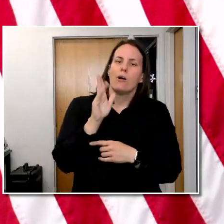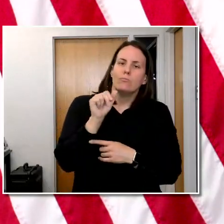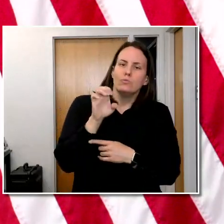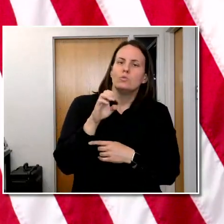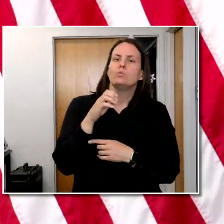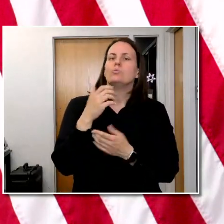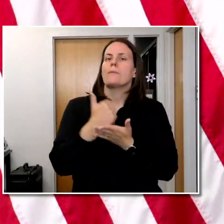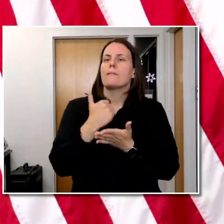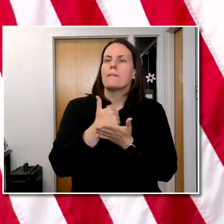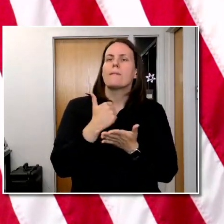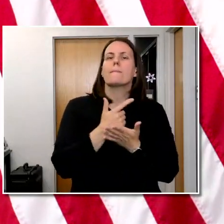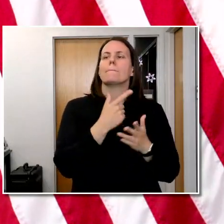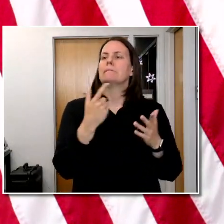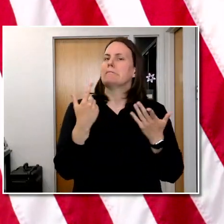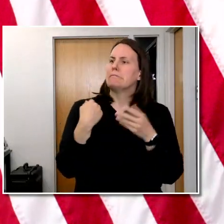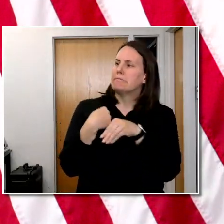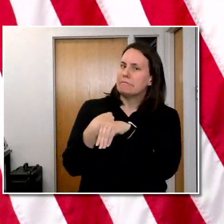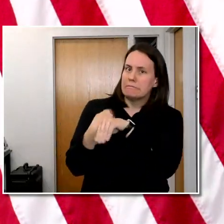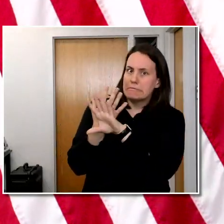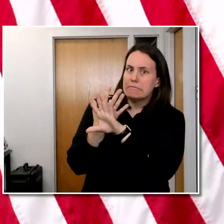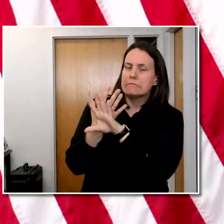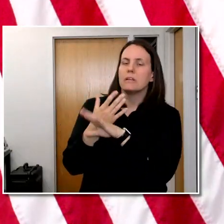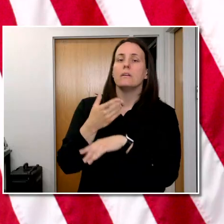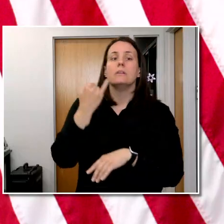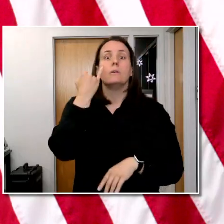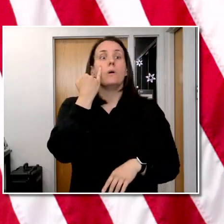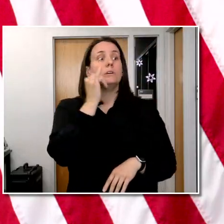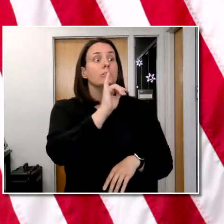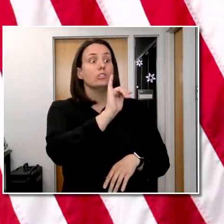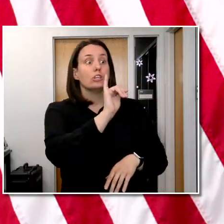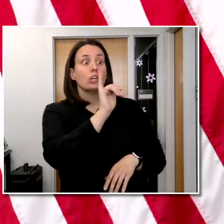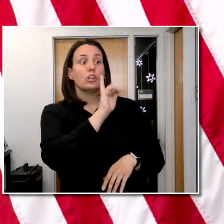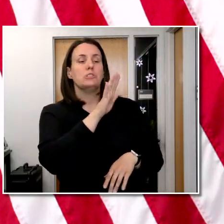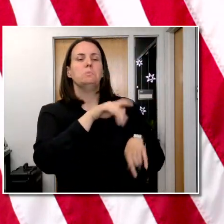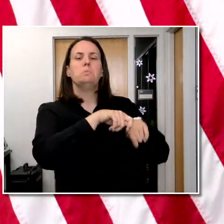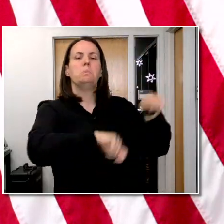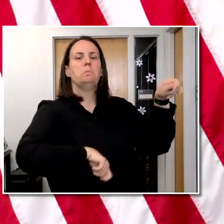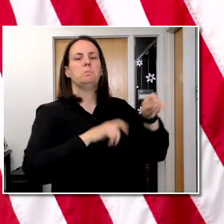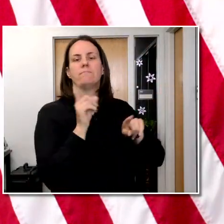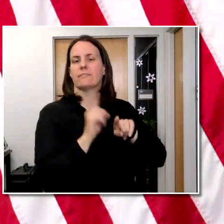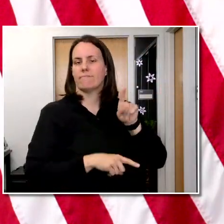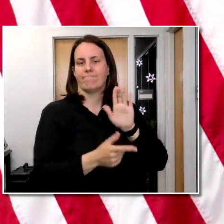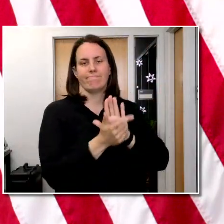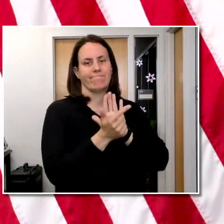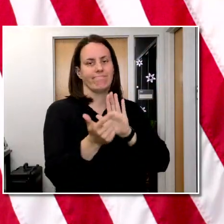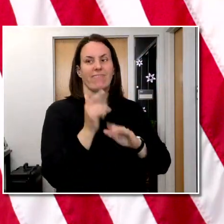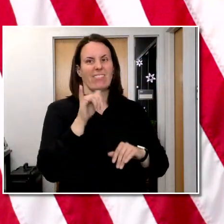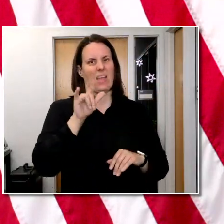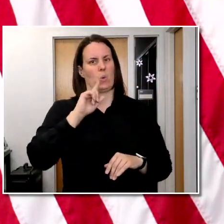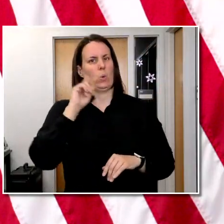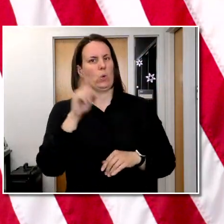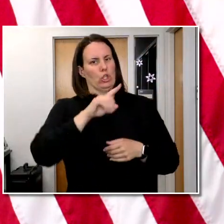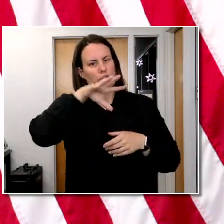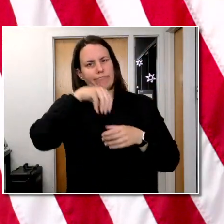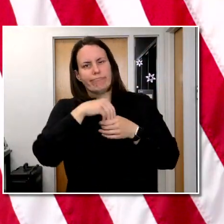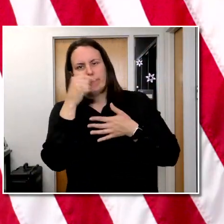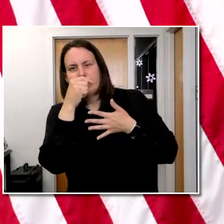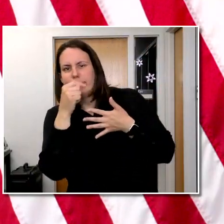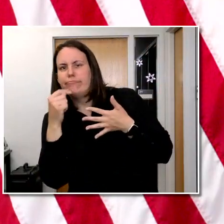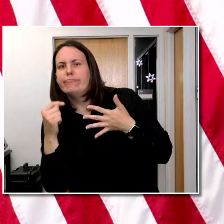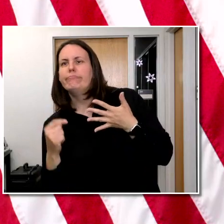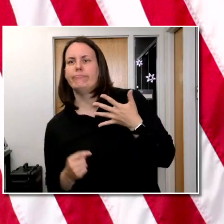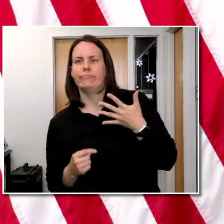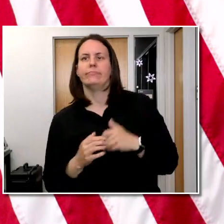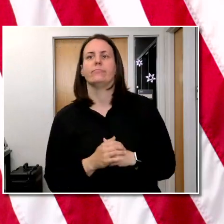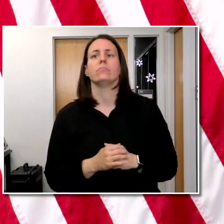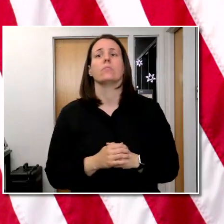during COVID-19. This change will make it possible to receive federal funding under the Families First Coronavirus Response